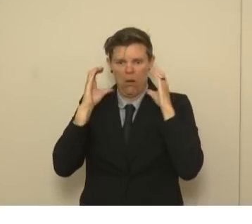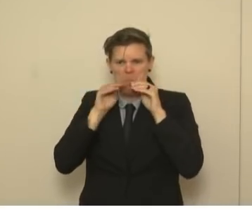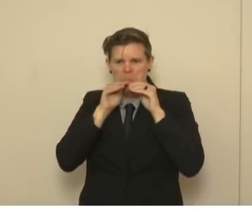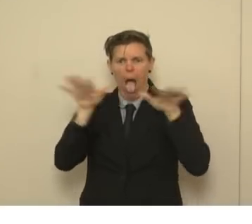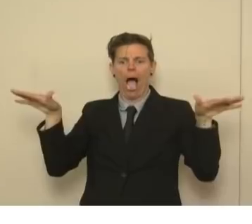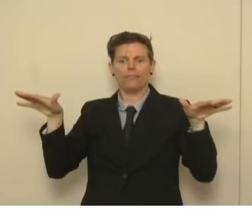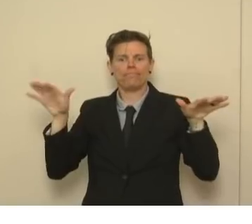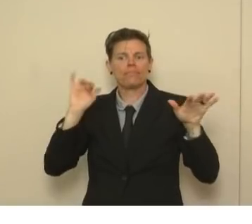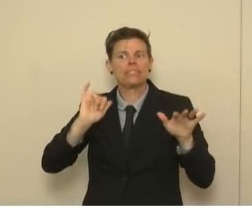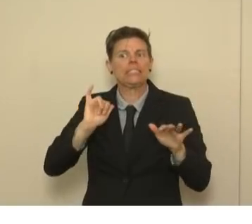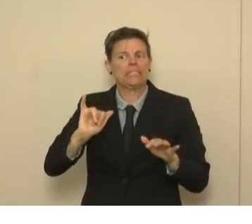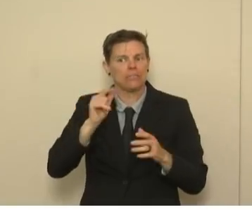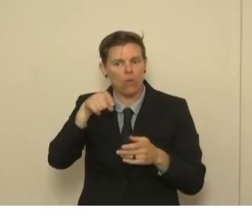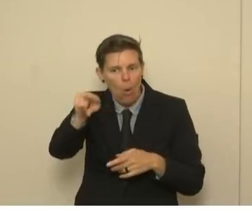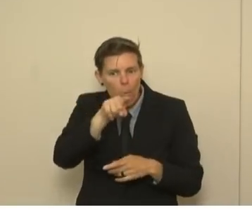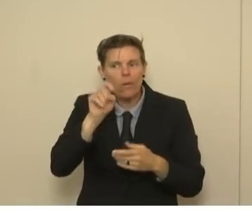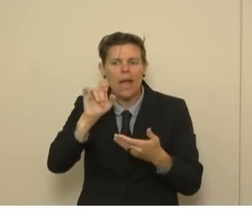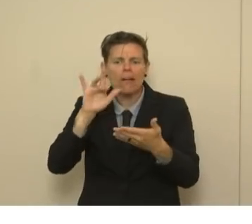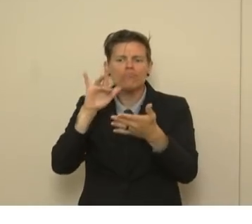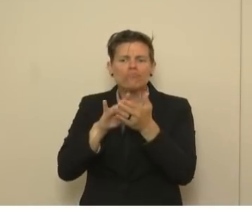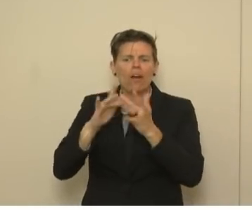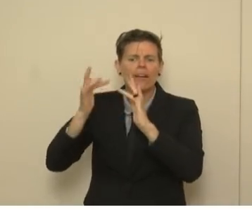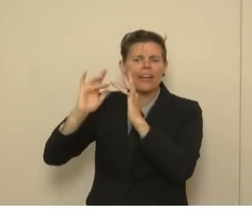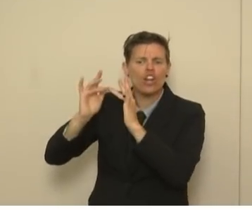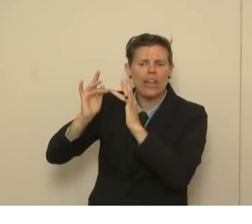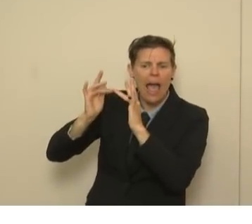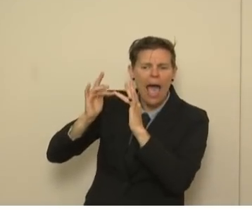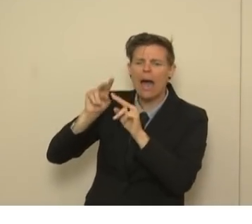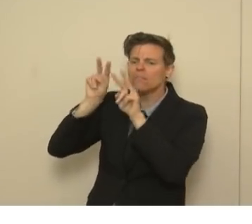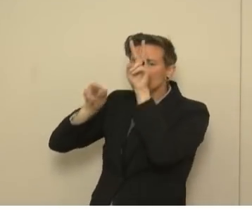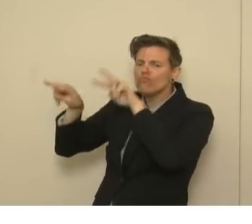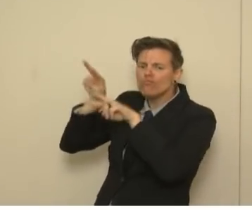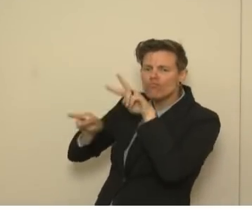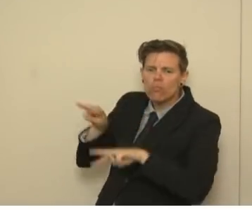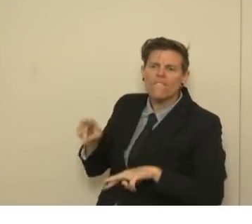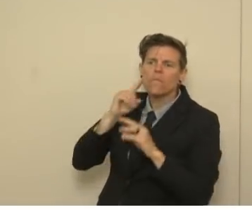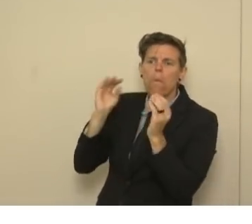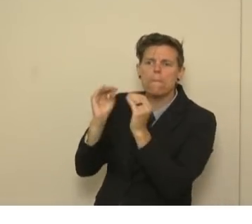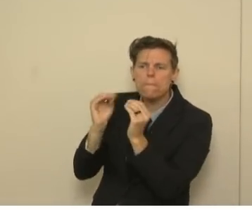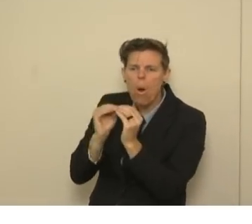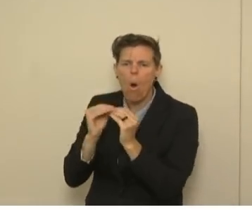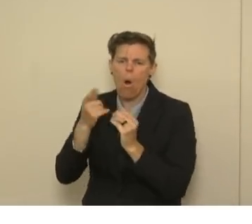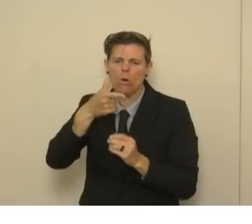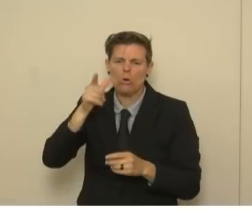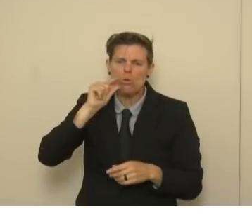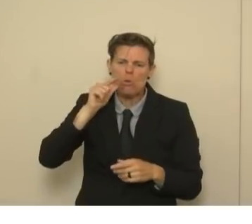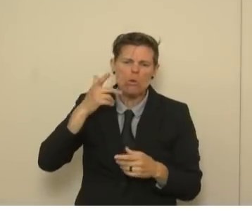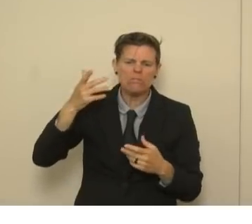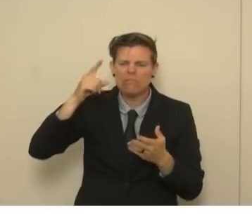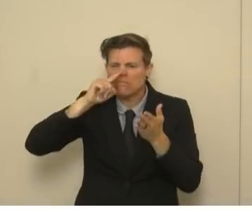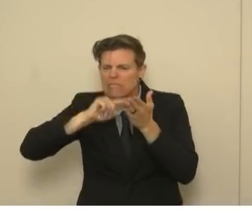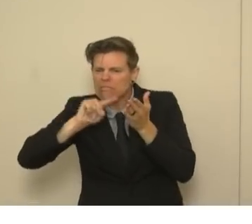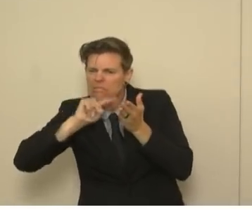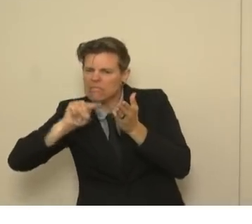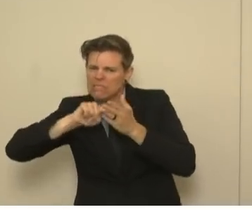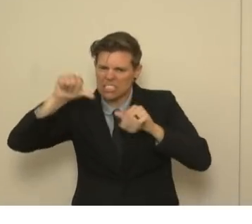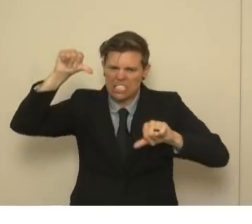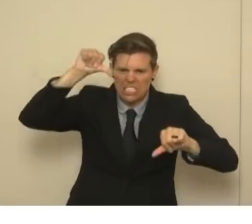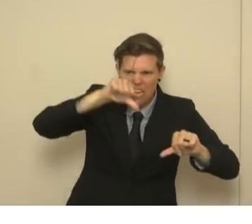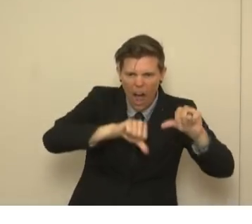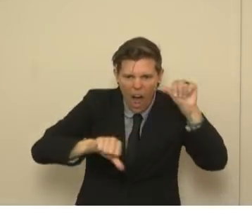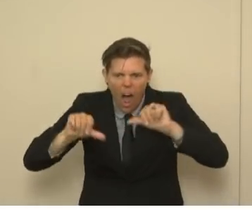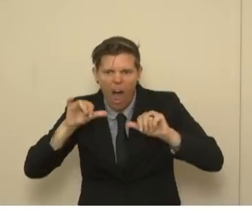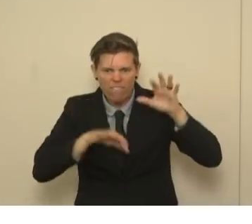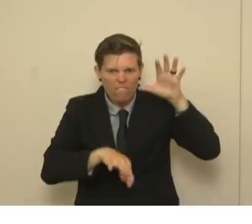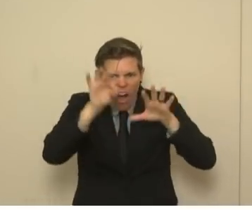yourself. Really well done. It's like a PhD level science experiment that really answers